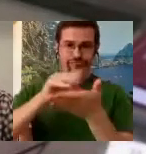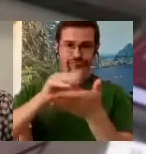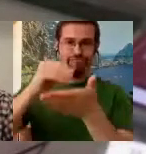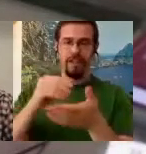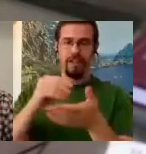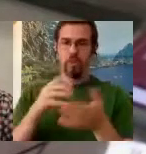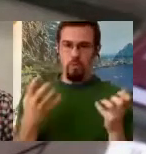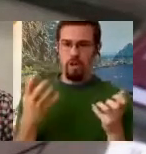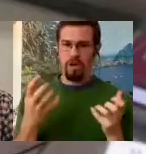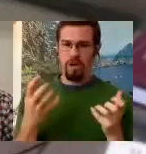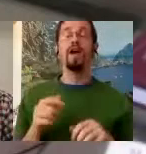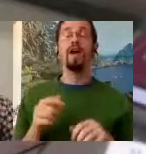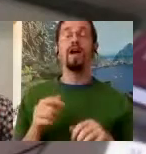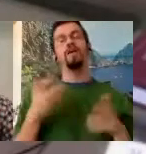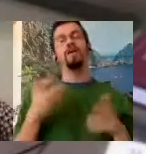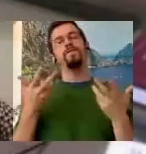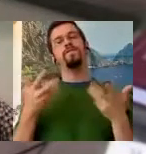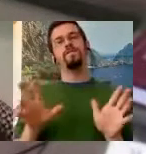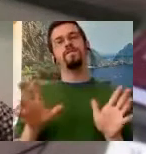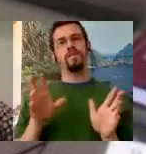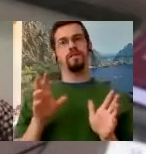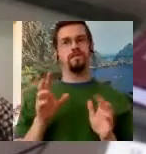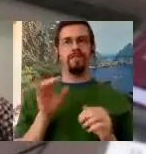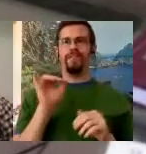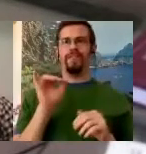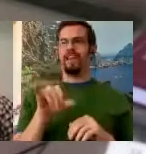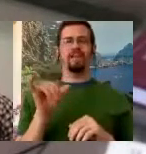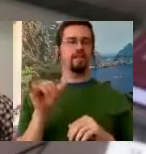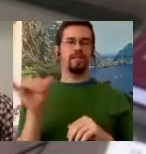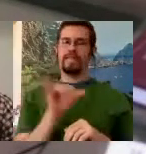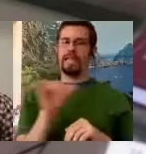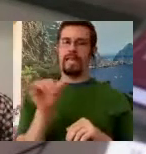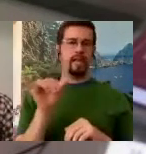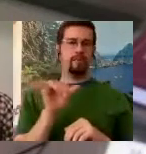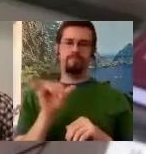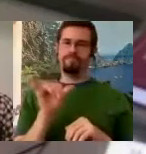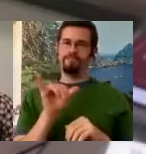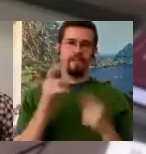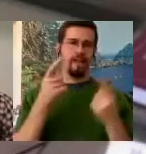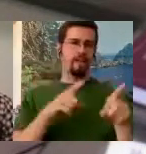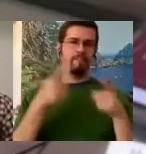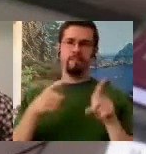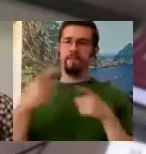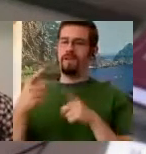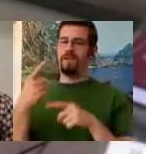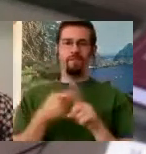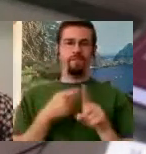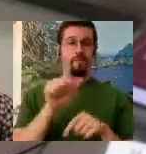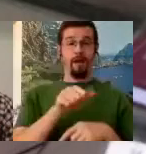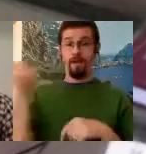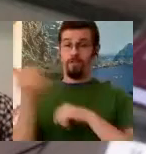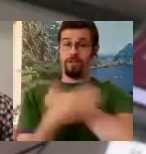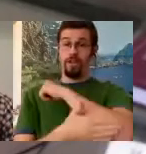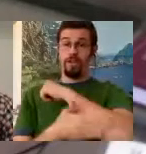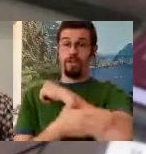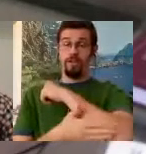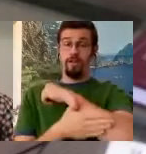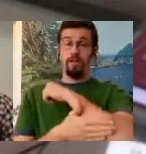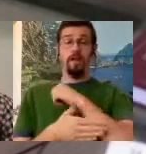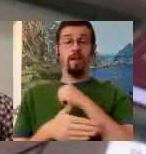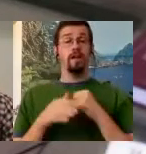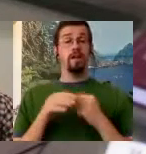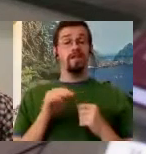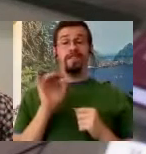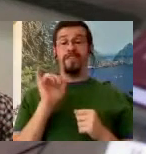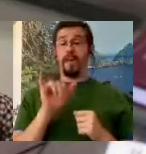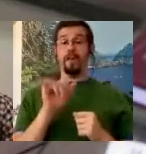we have actually had that same experience in other countries. I want you to know this is actually, you're documenting it, which is